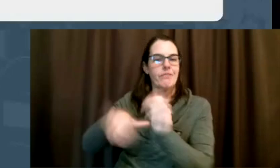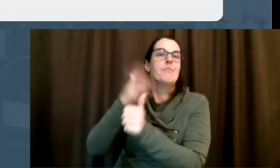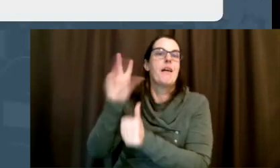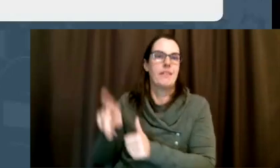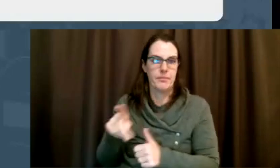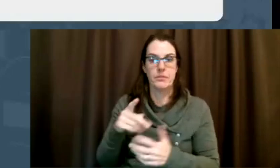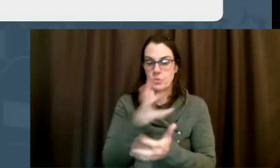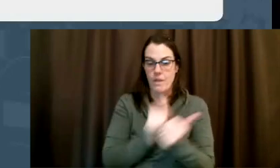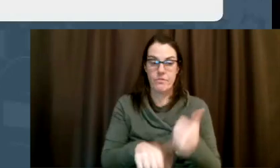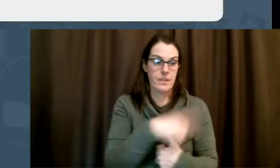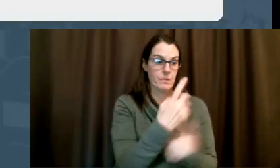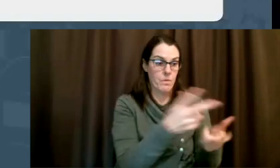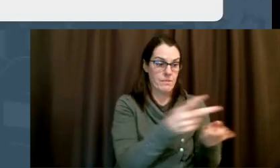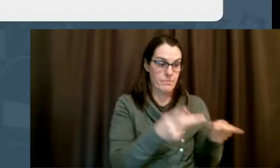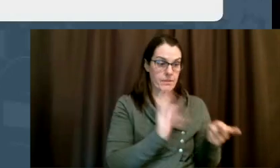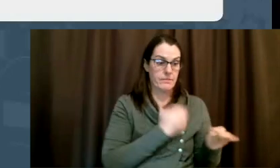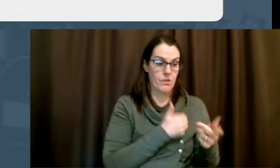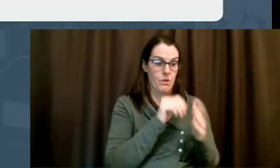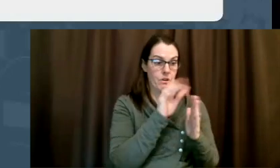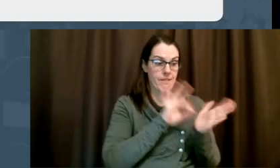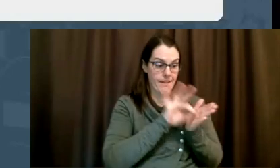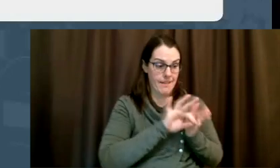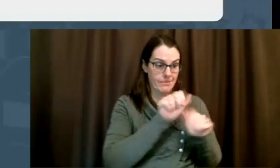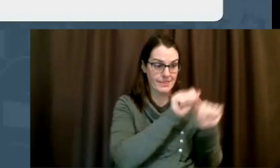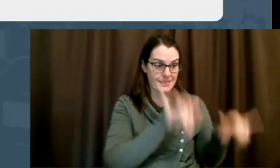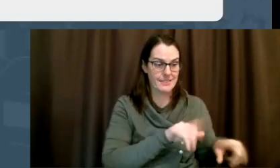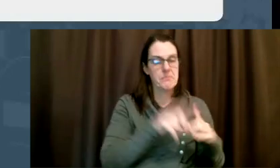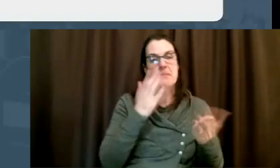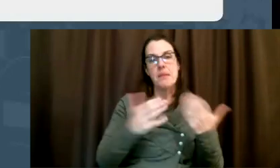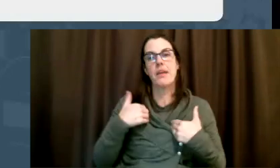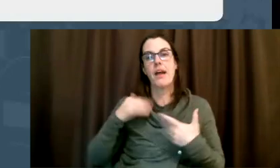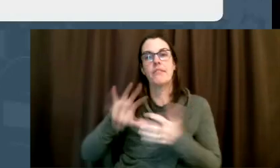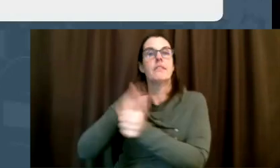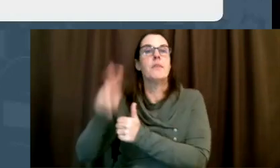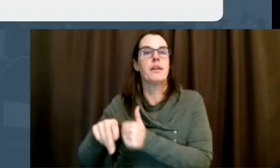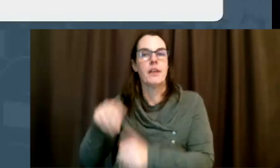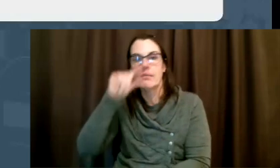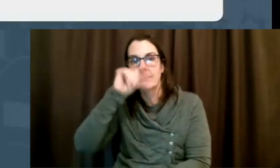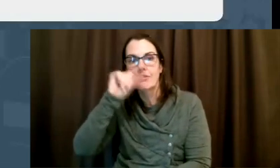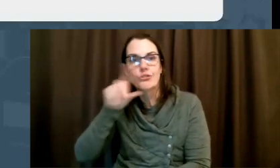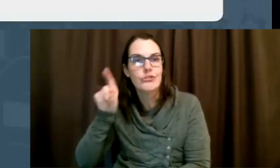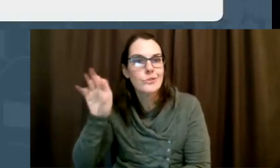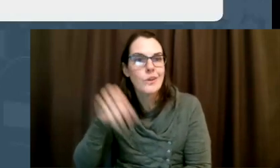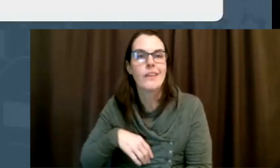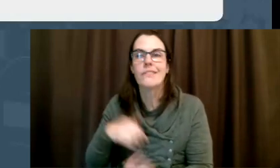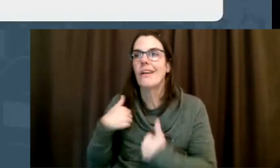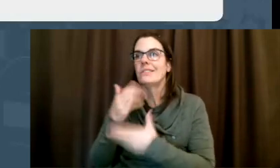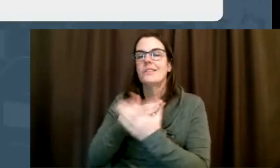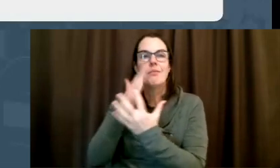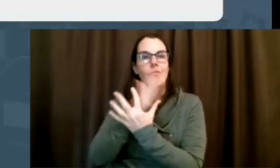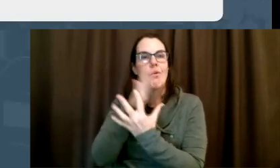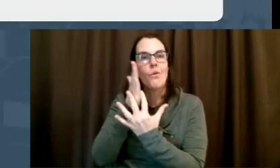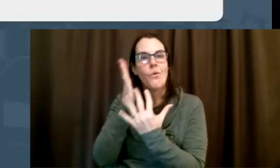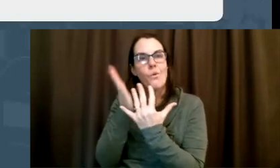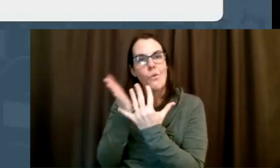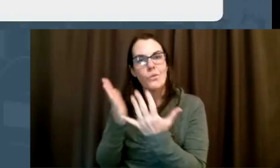and that's in our accounting system, but we have maybe Google Drive with some folders that kind of that can collate all